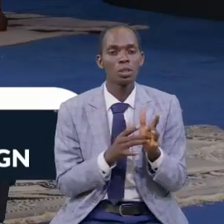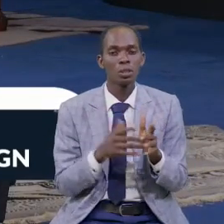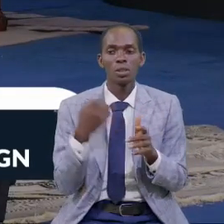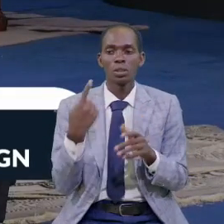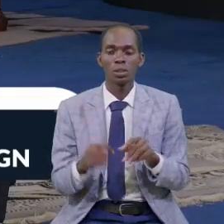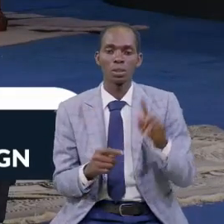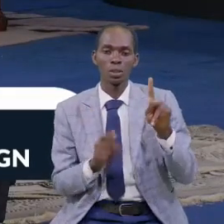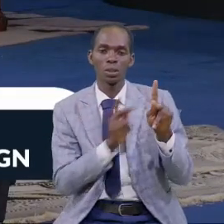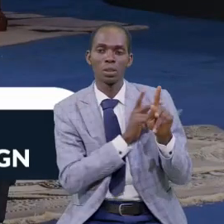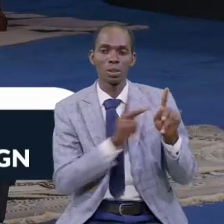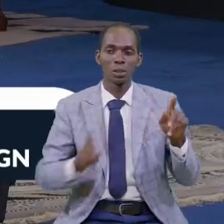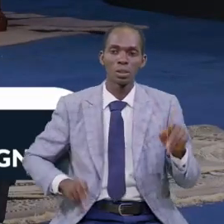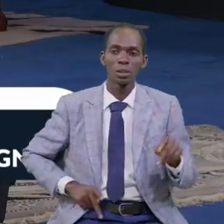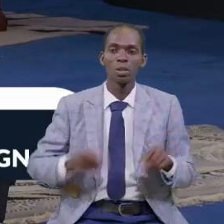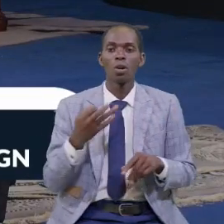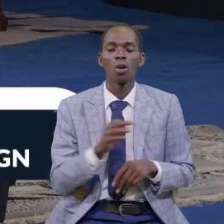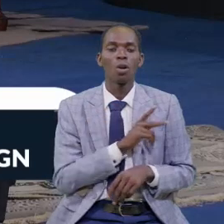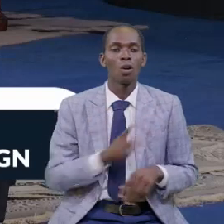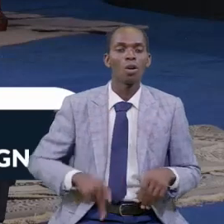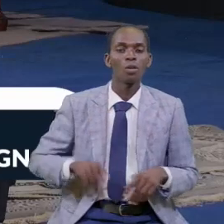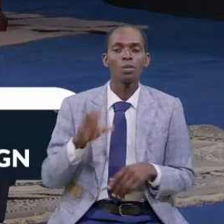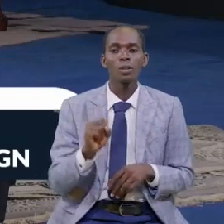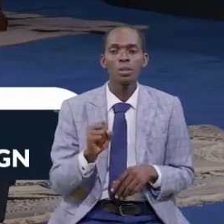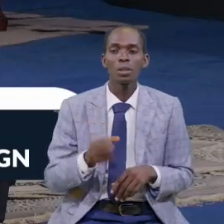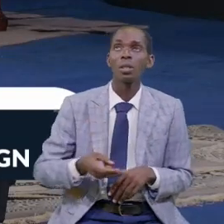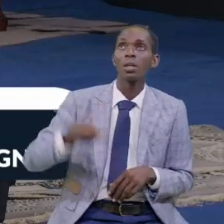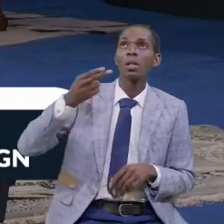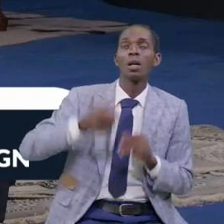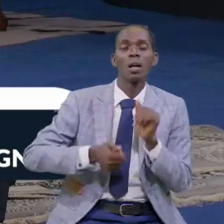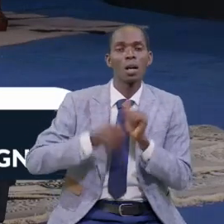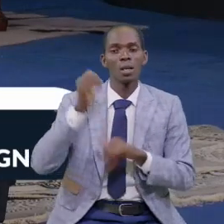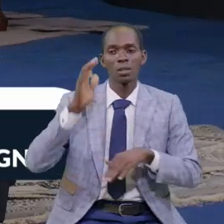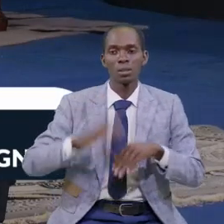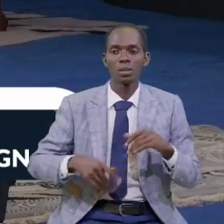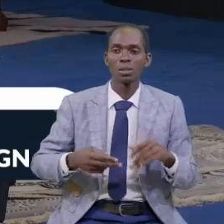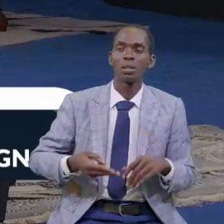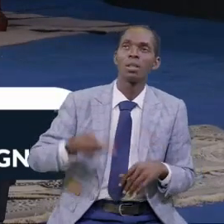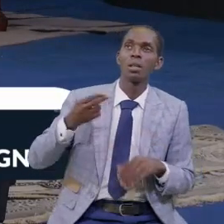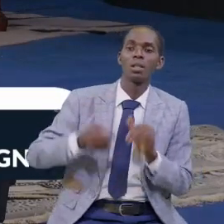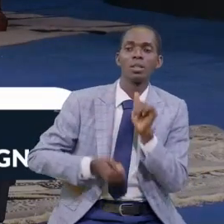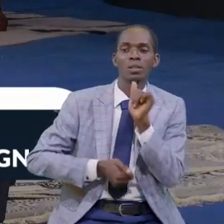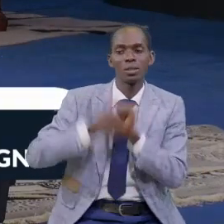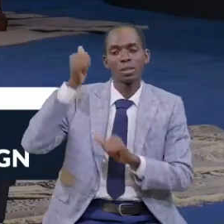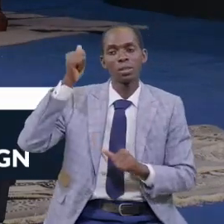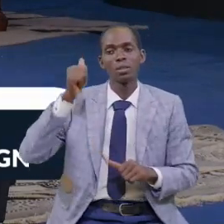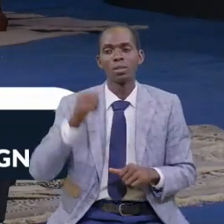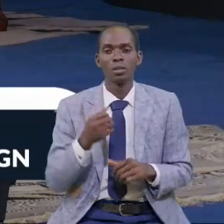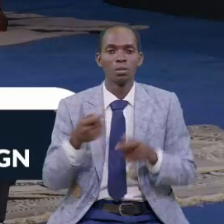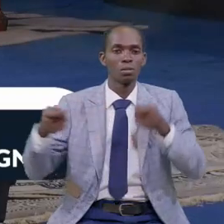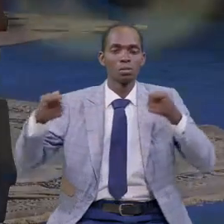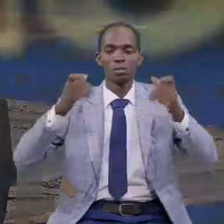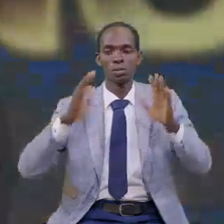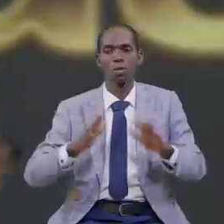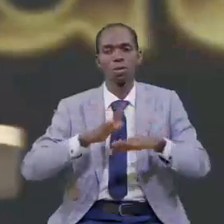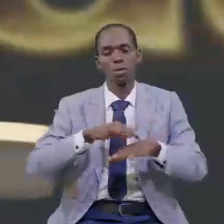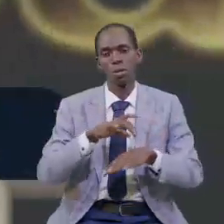higher than the highest sovereign on earth. We're looking at Ecclesiastes